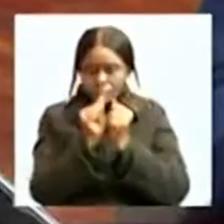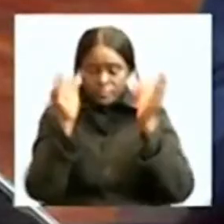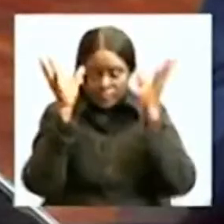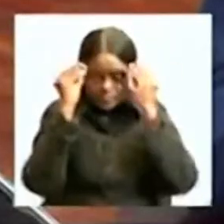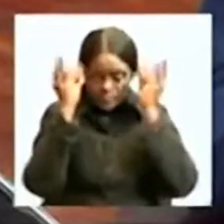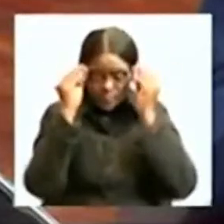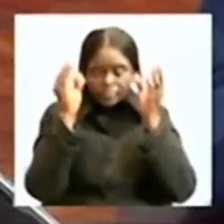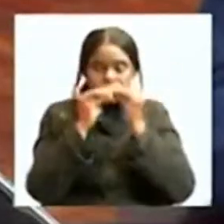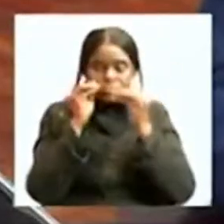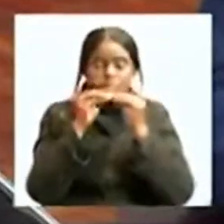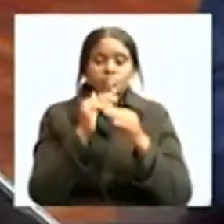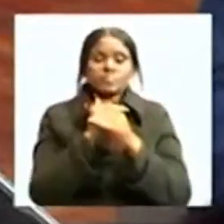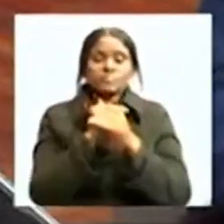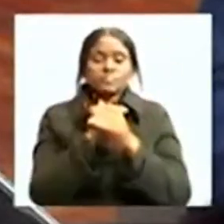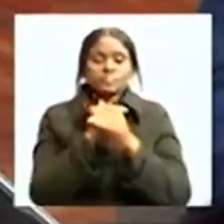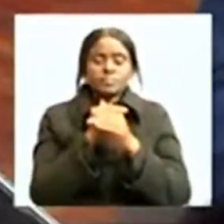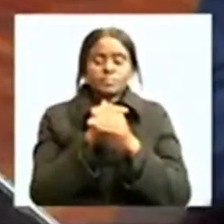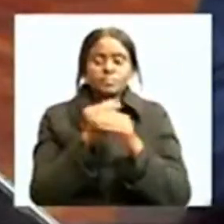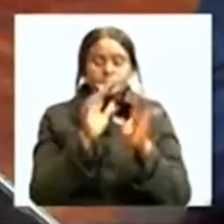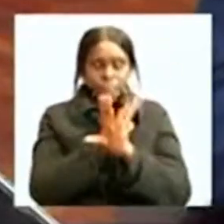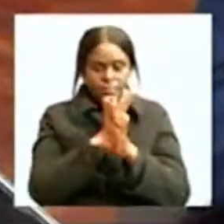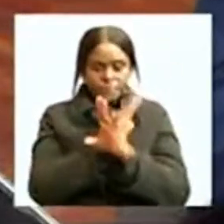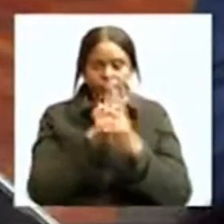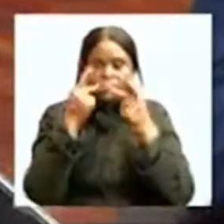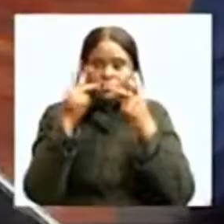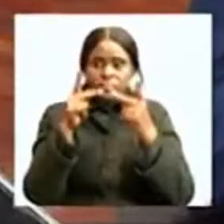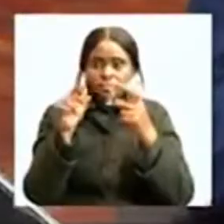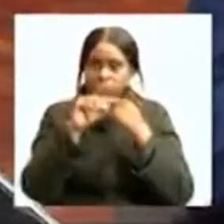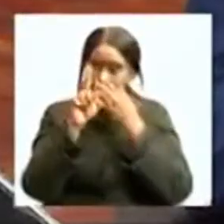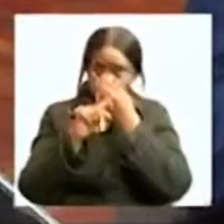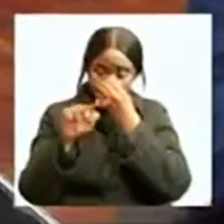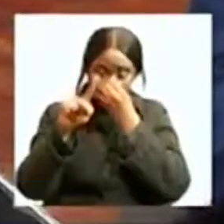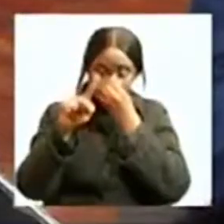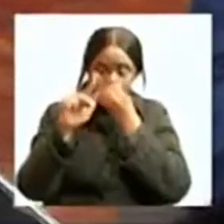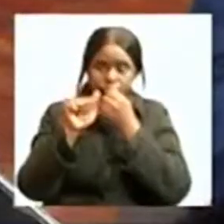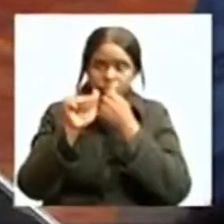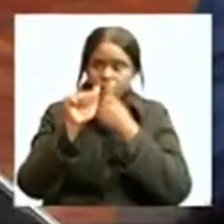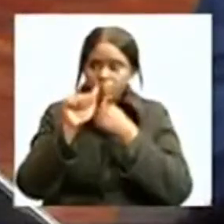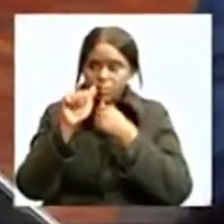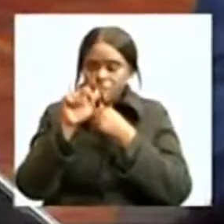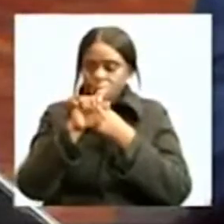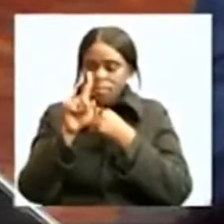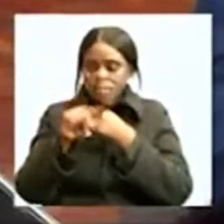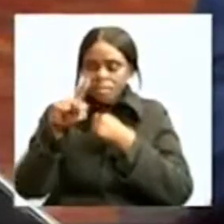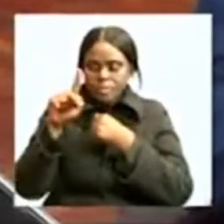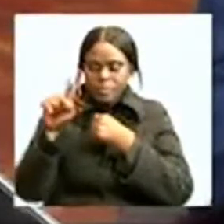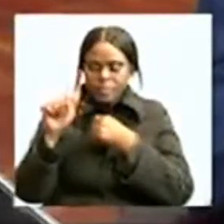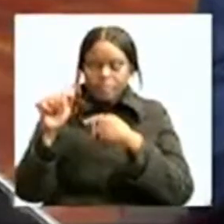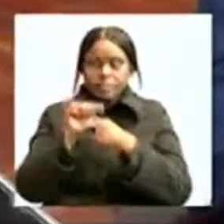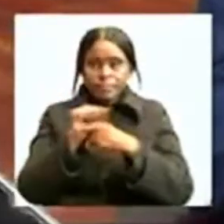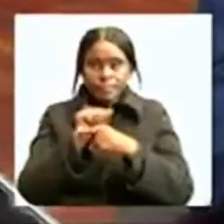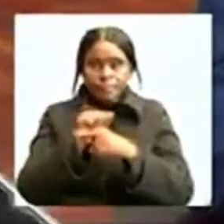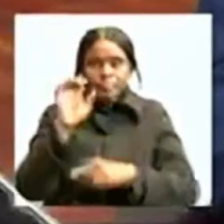competency standards. The Zambia Public Procurement Authority facilitated training electronic government procurement for both